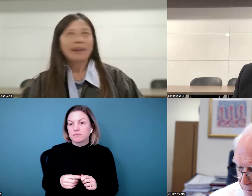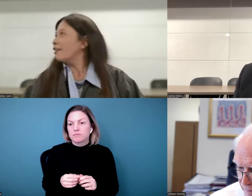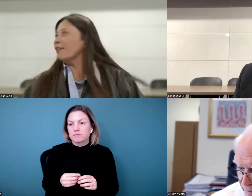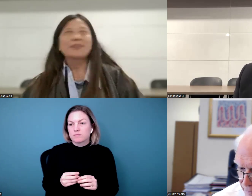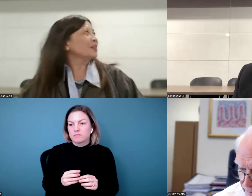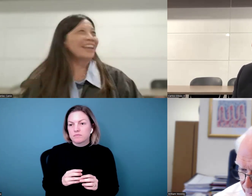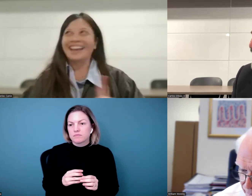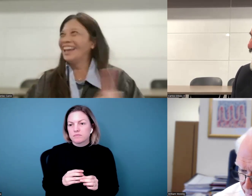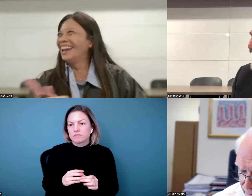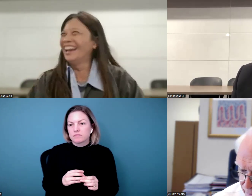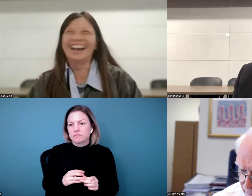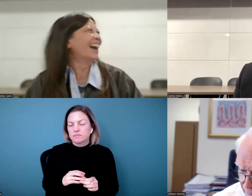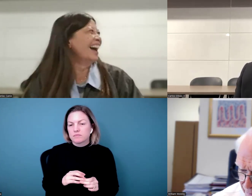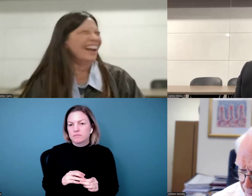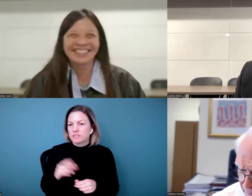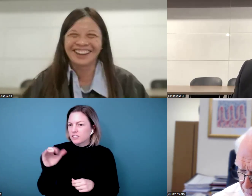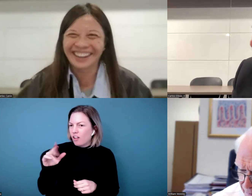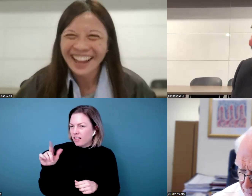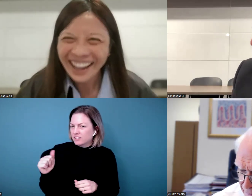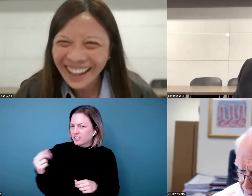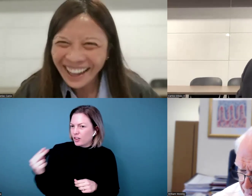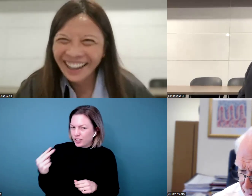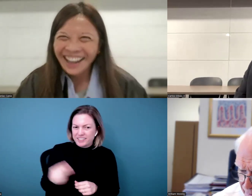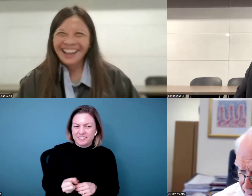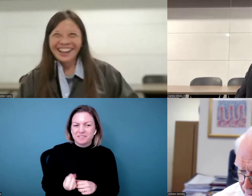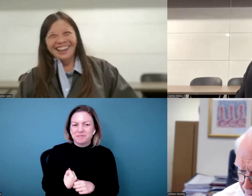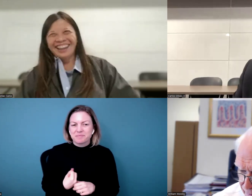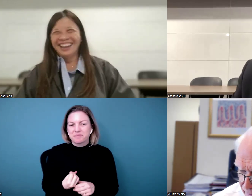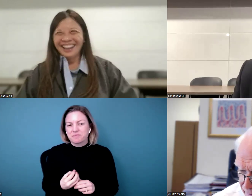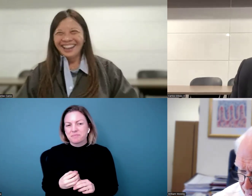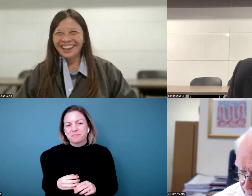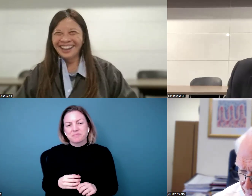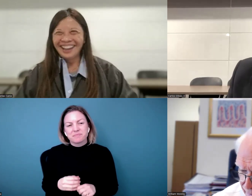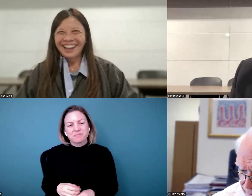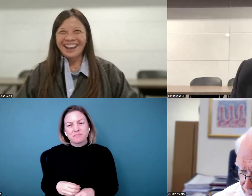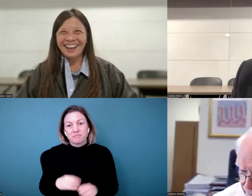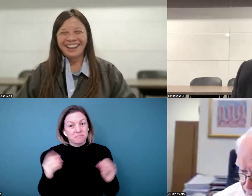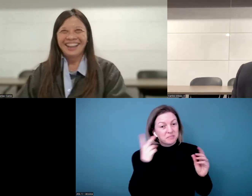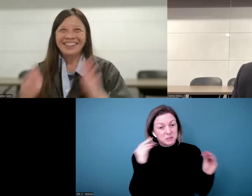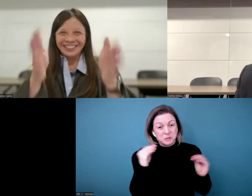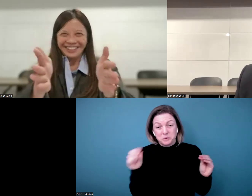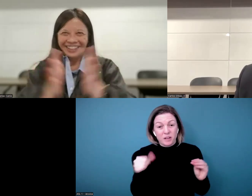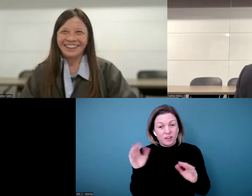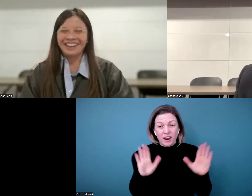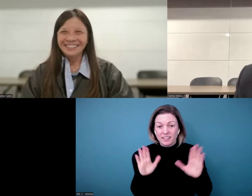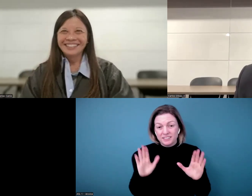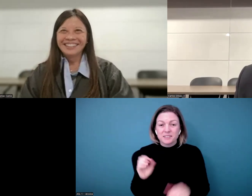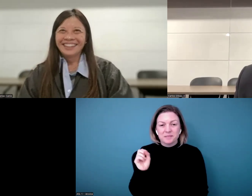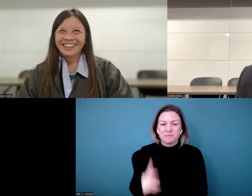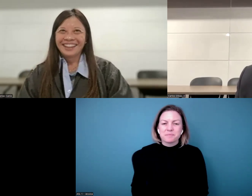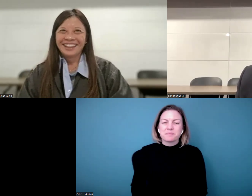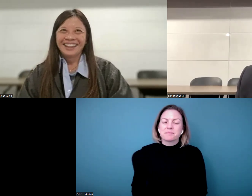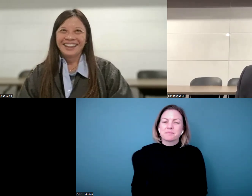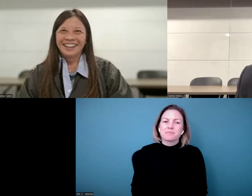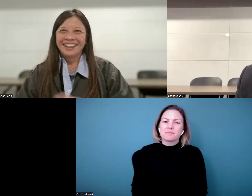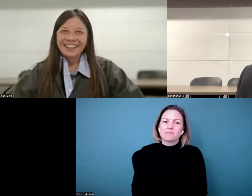I'm like Carlos looking. I don't see any other hands up. There you